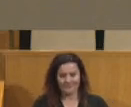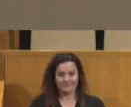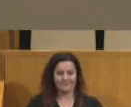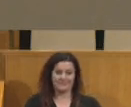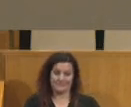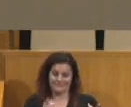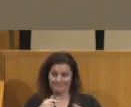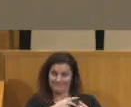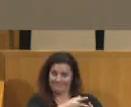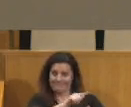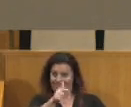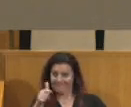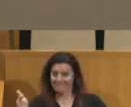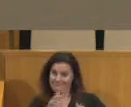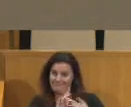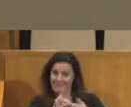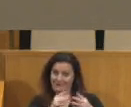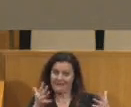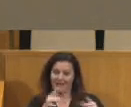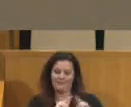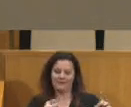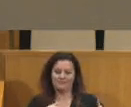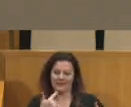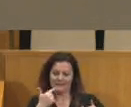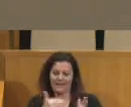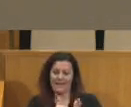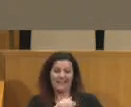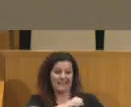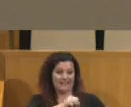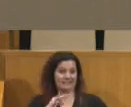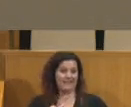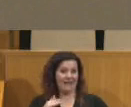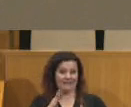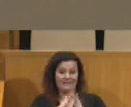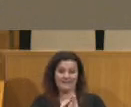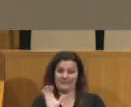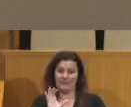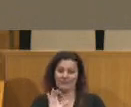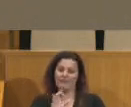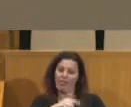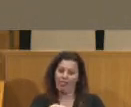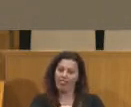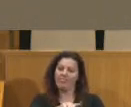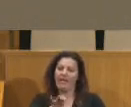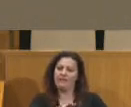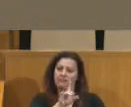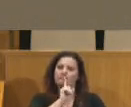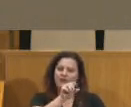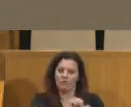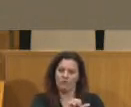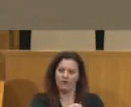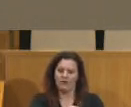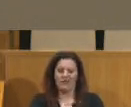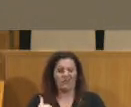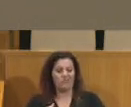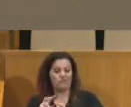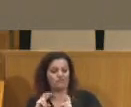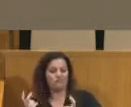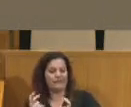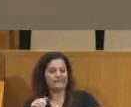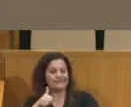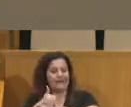and a number of people who are at home watching tonight who helped with my campaign, who have been friends long before politics